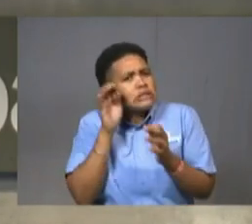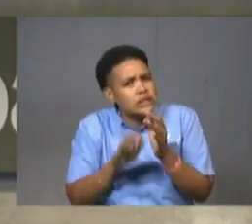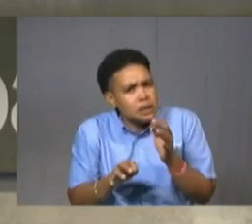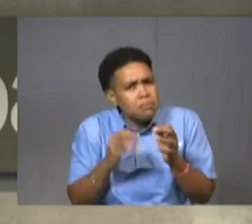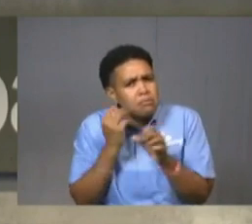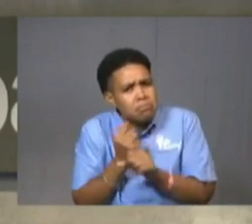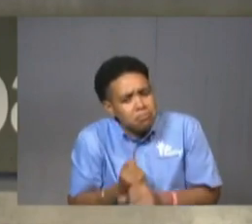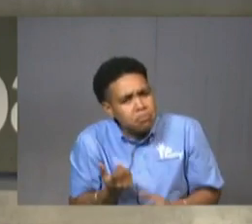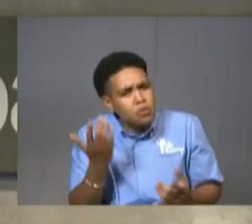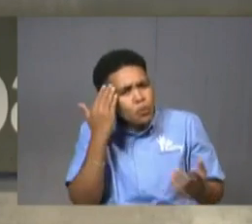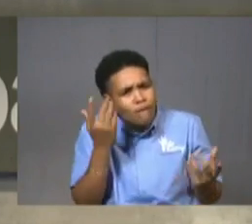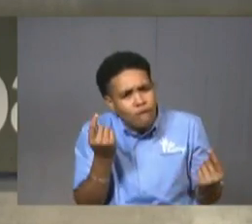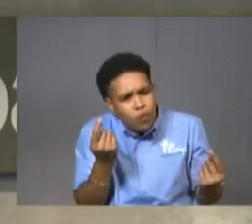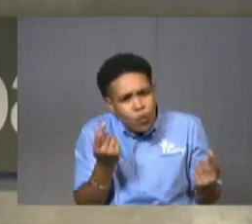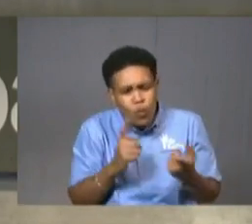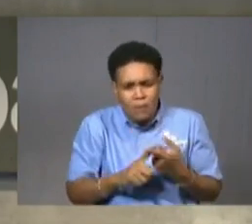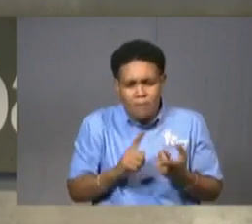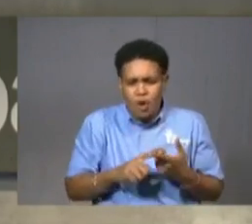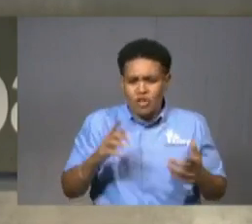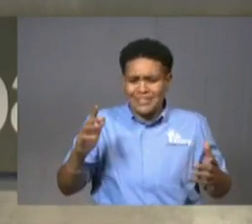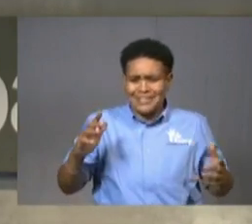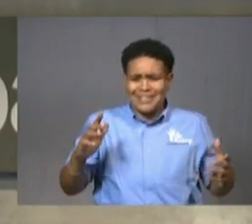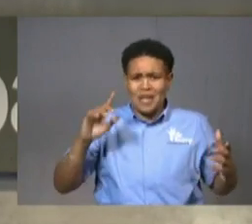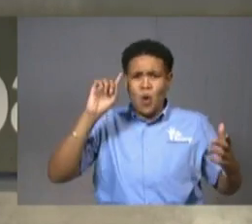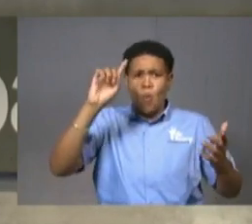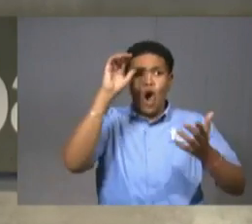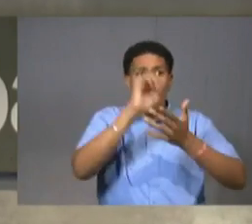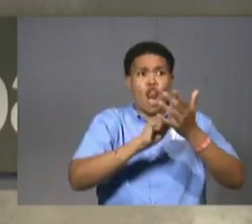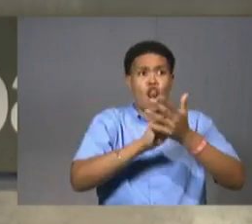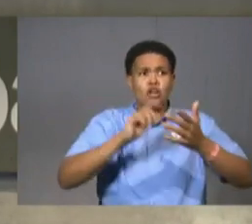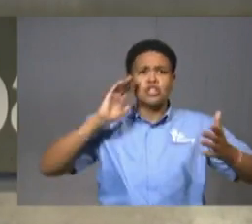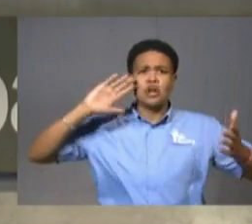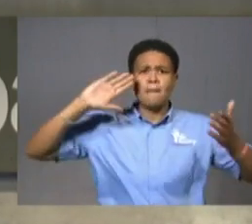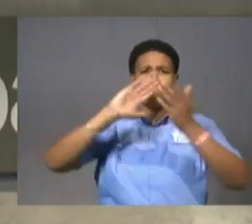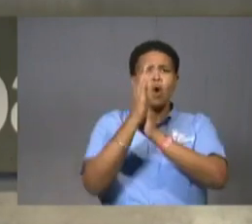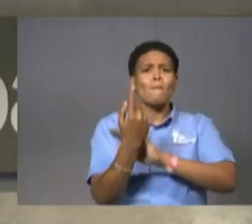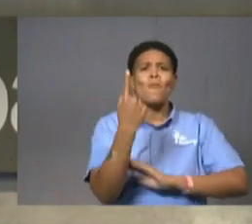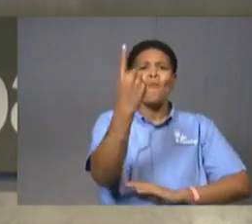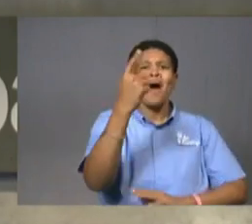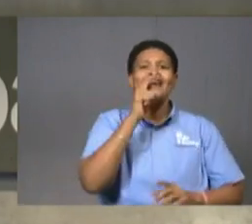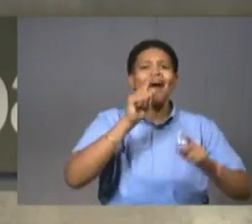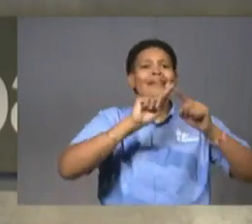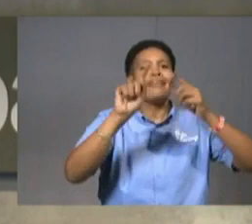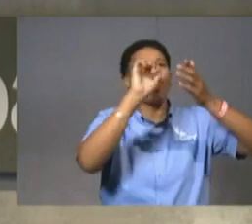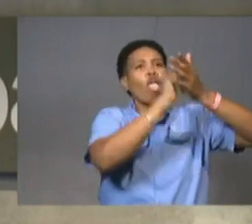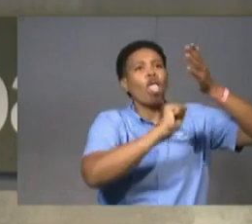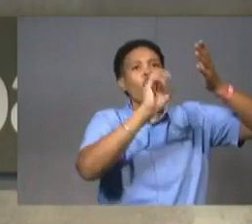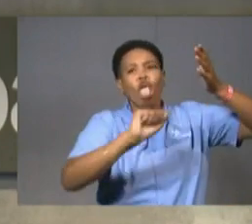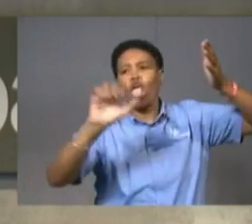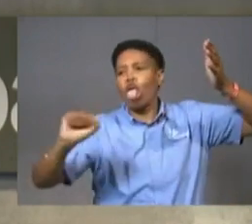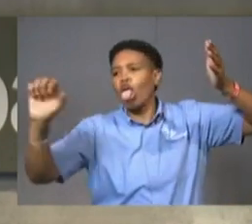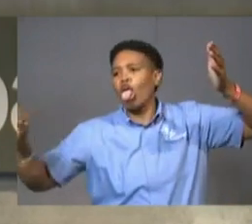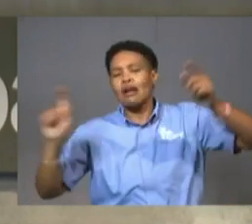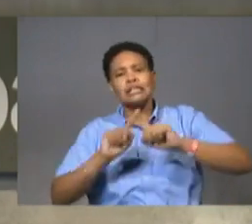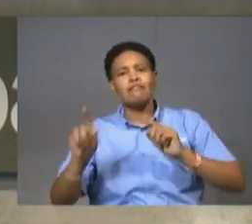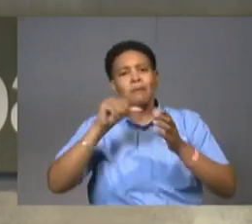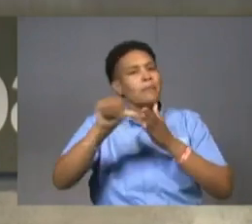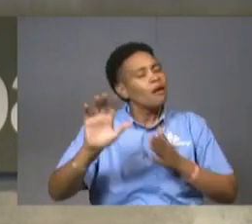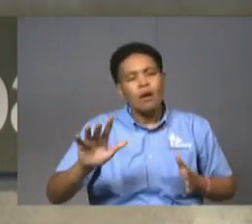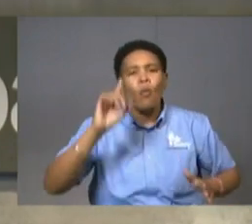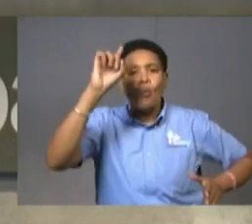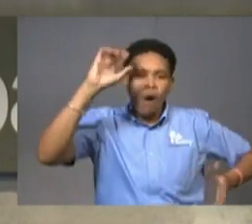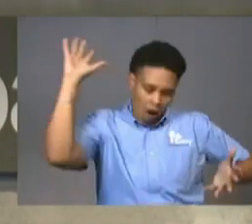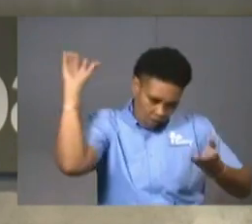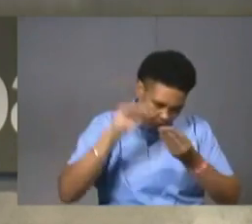amalgamating deductions into one deduction, and applying technology, bringing efficiencies